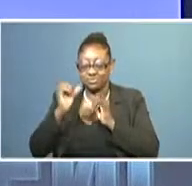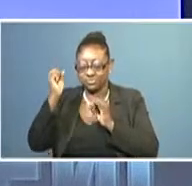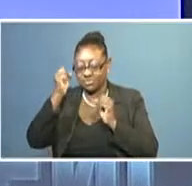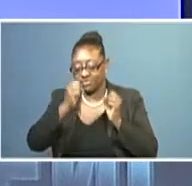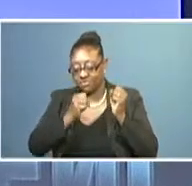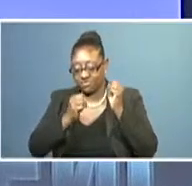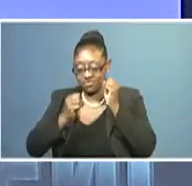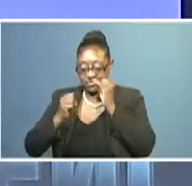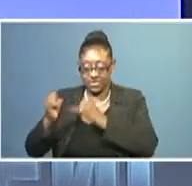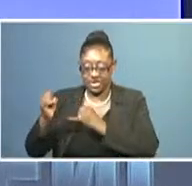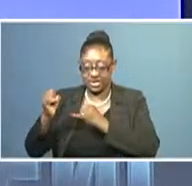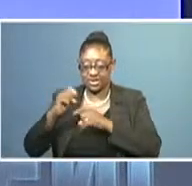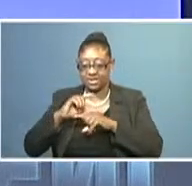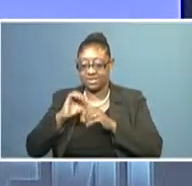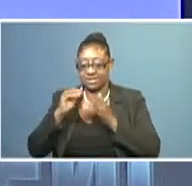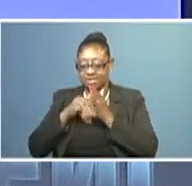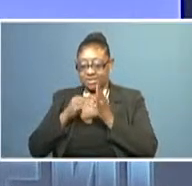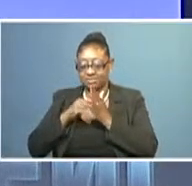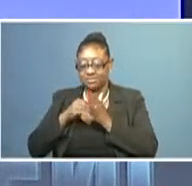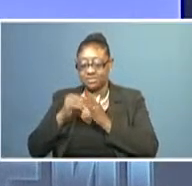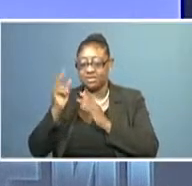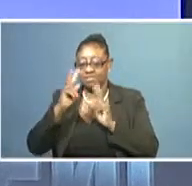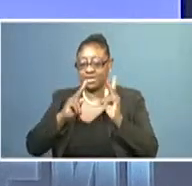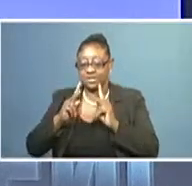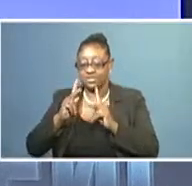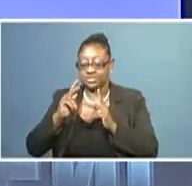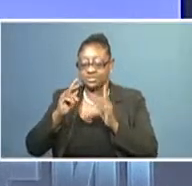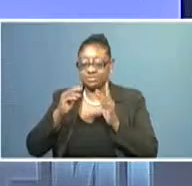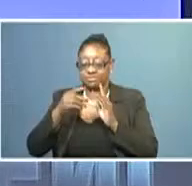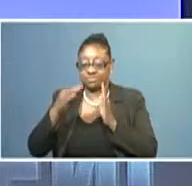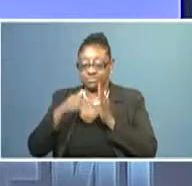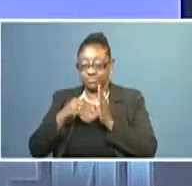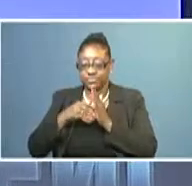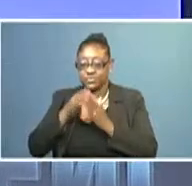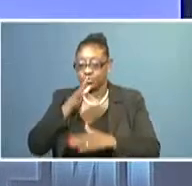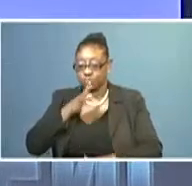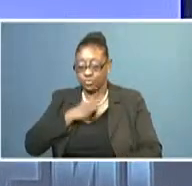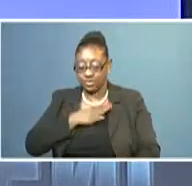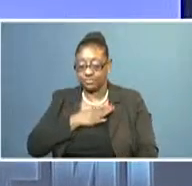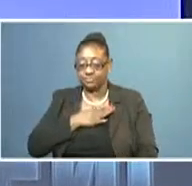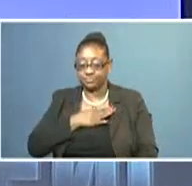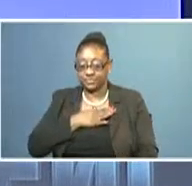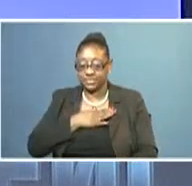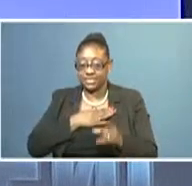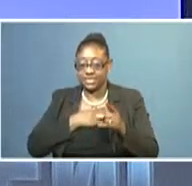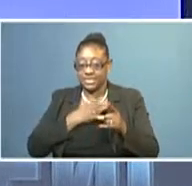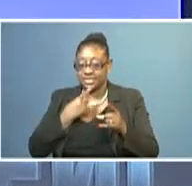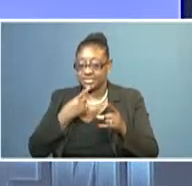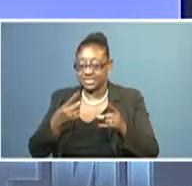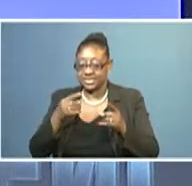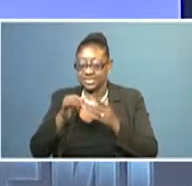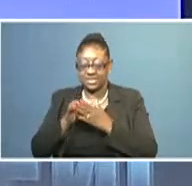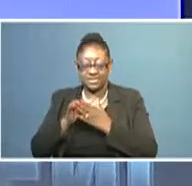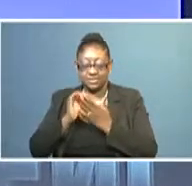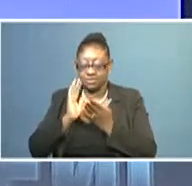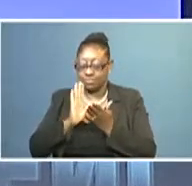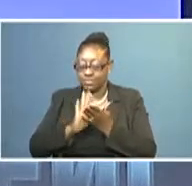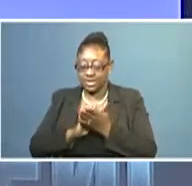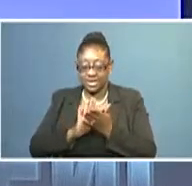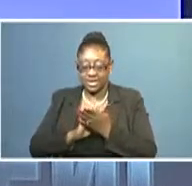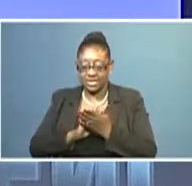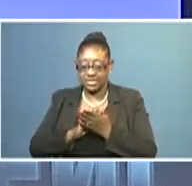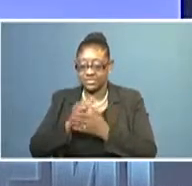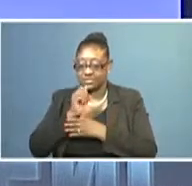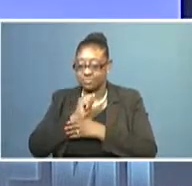mental health issues. Well, as has become all too familiar behind such tragedies is the